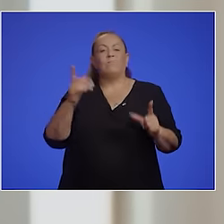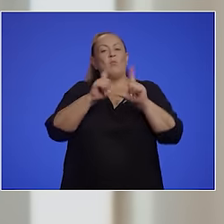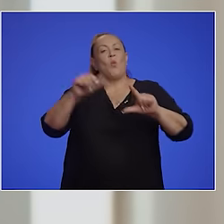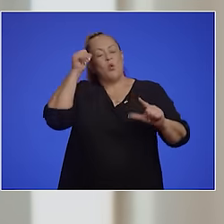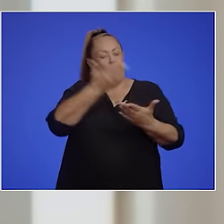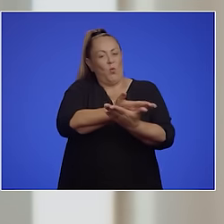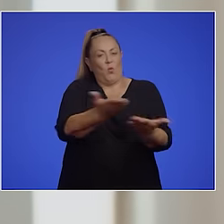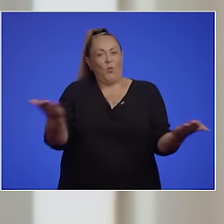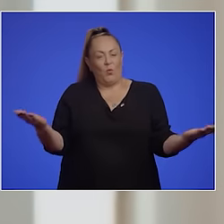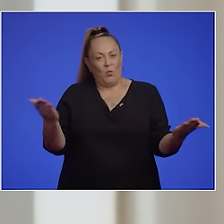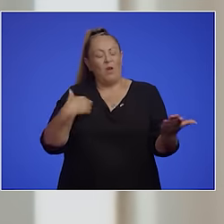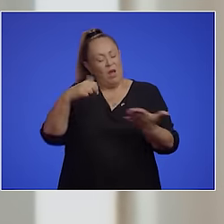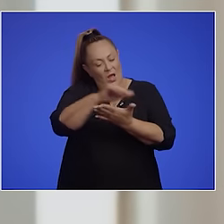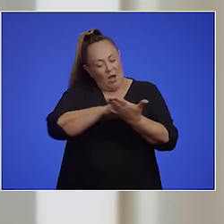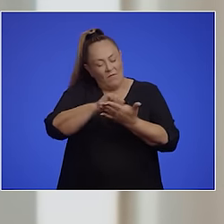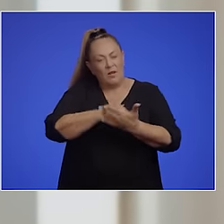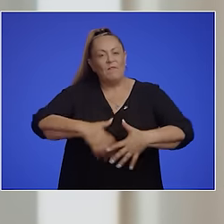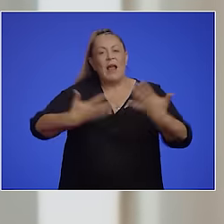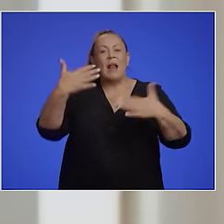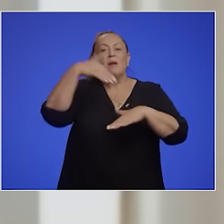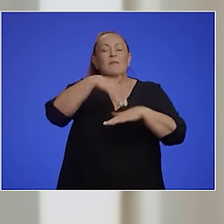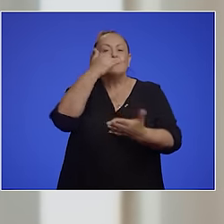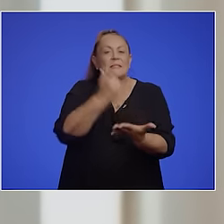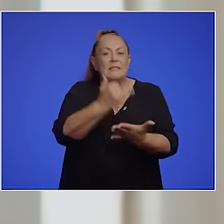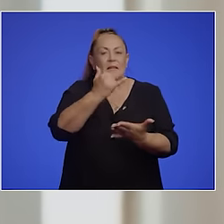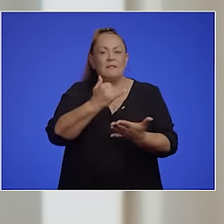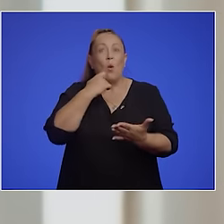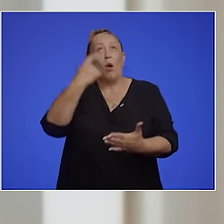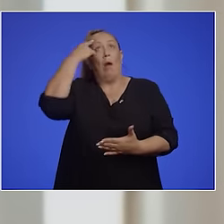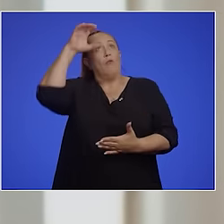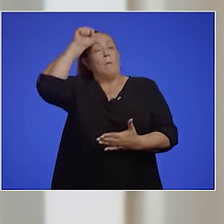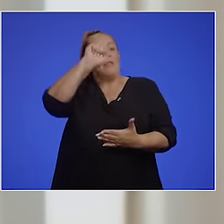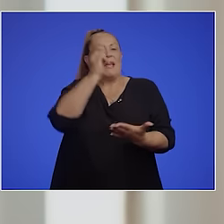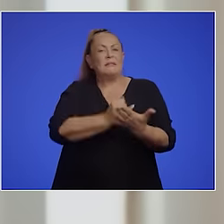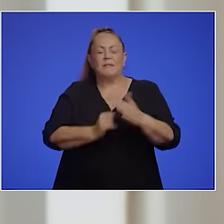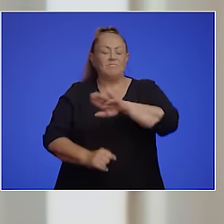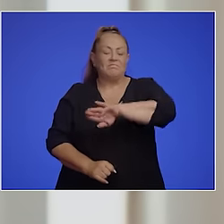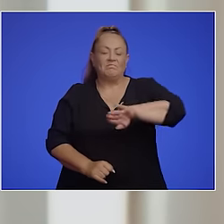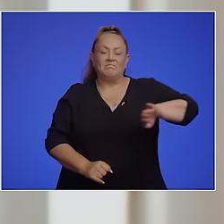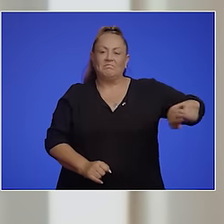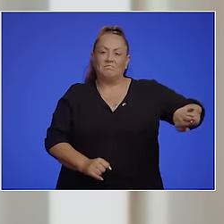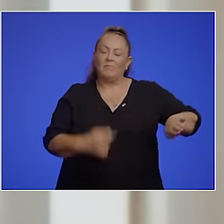Since I will forgive their iniquity, and never call their sin to mind.